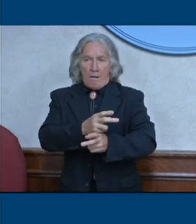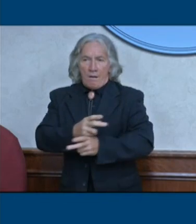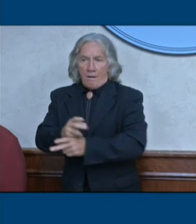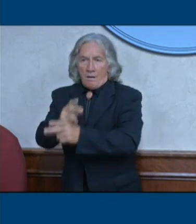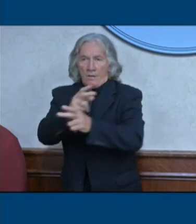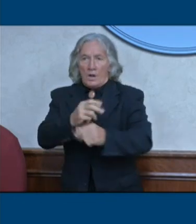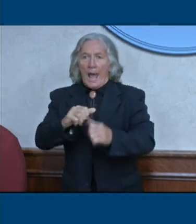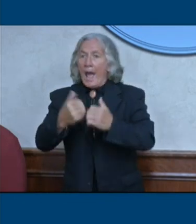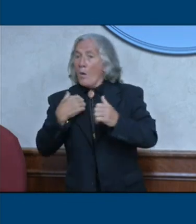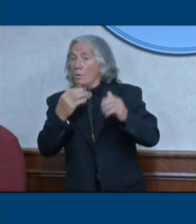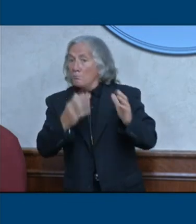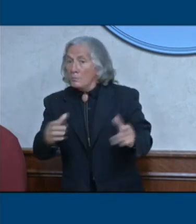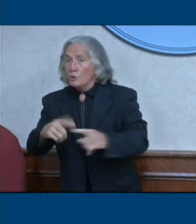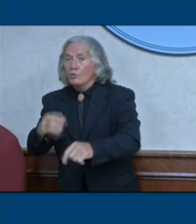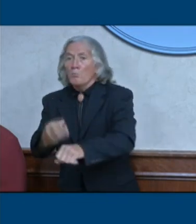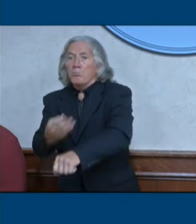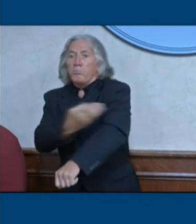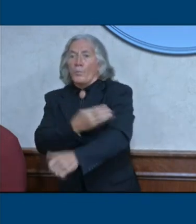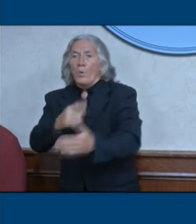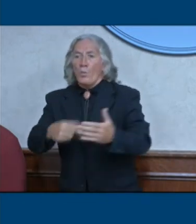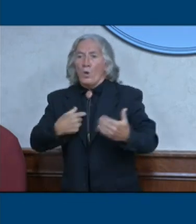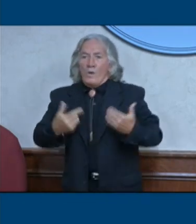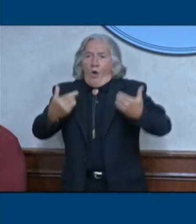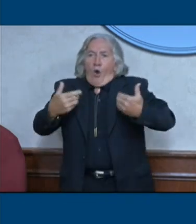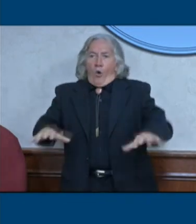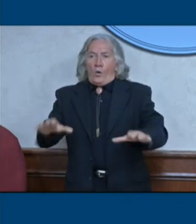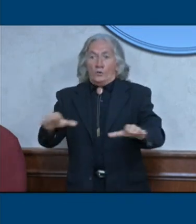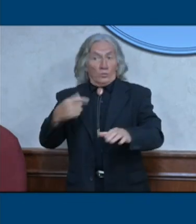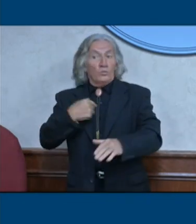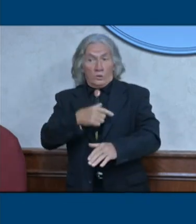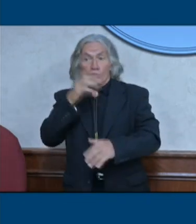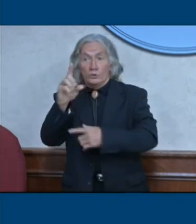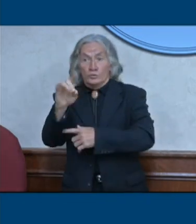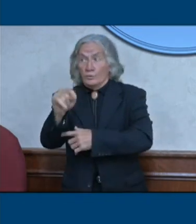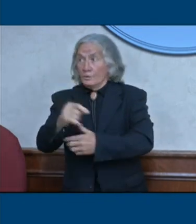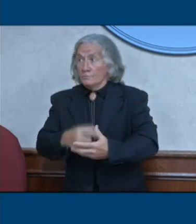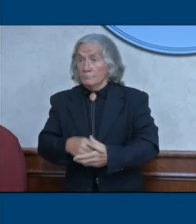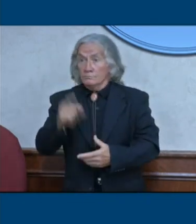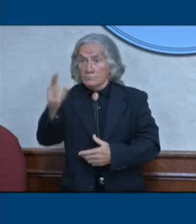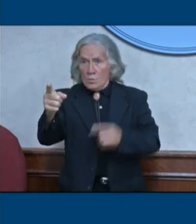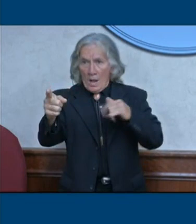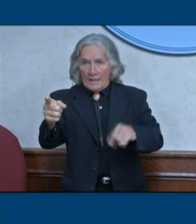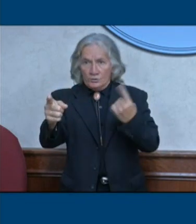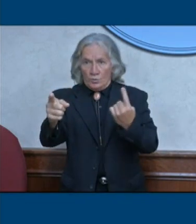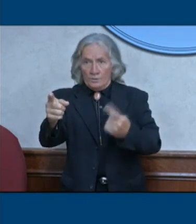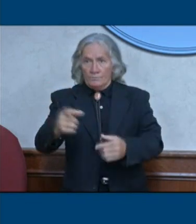of. If there are ways we can improve upon what we have already done, we'll do it.